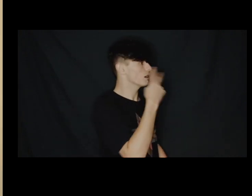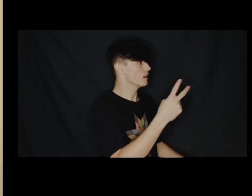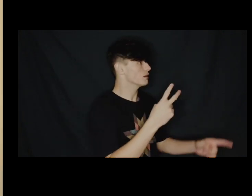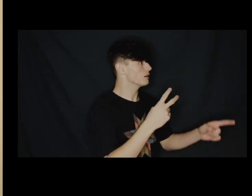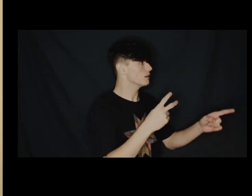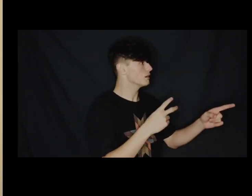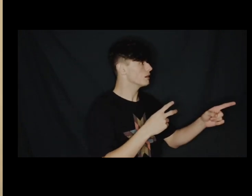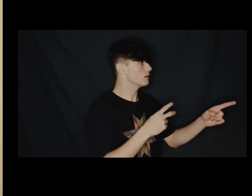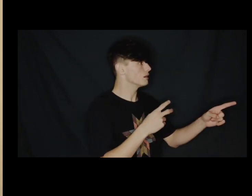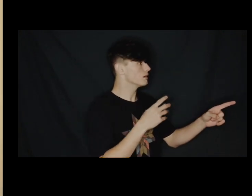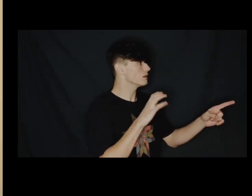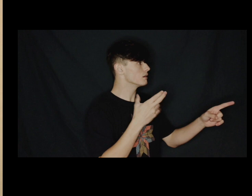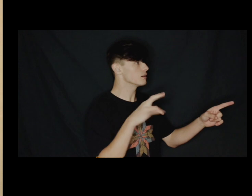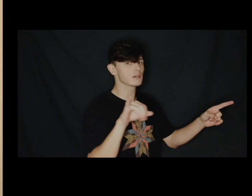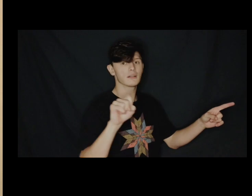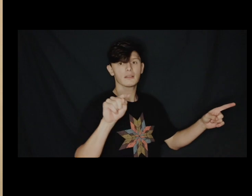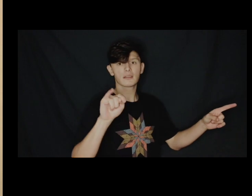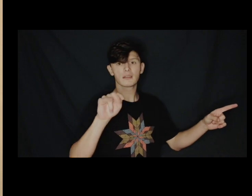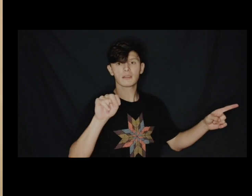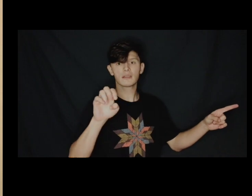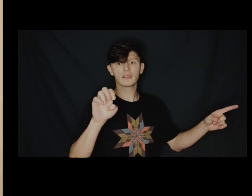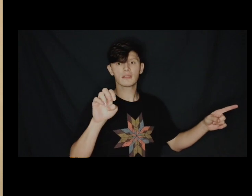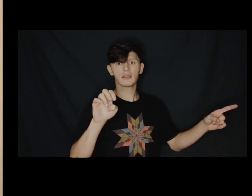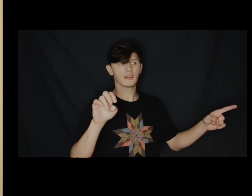left and there's